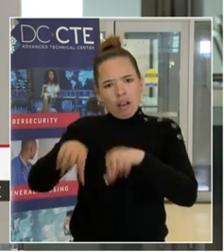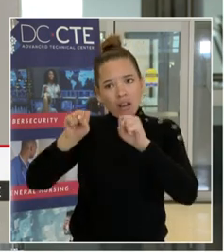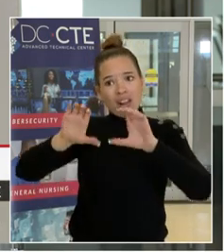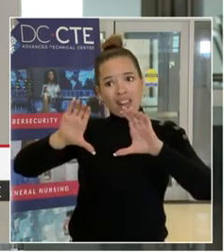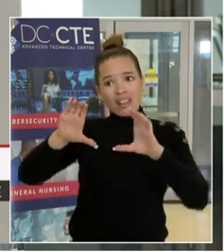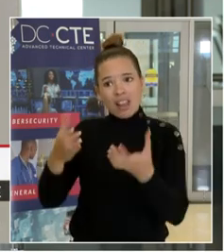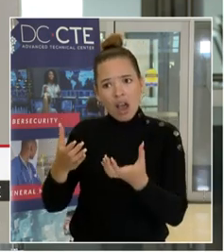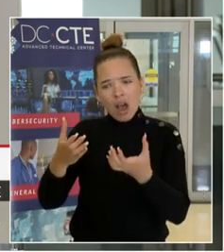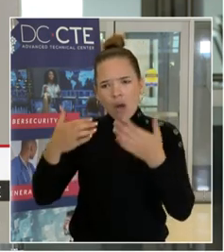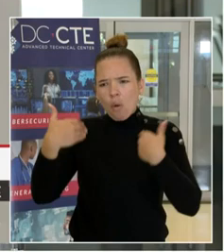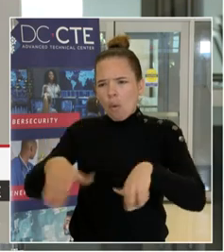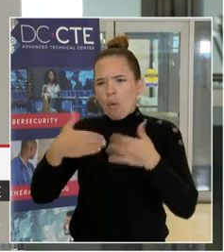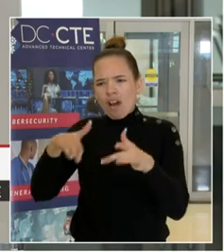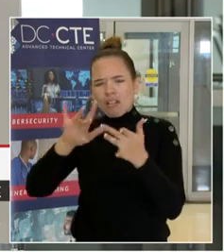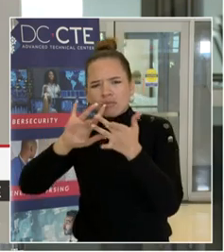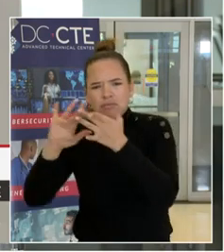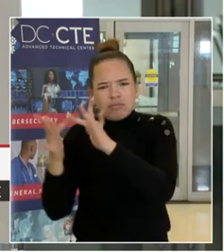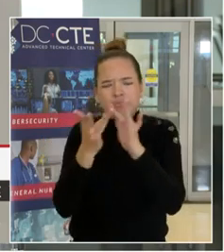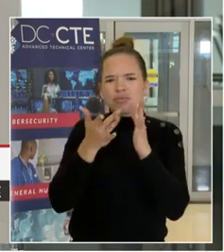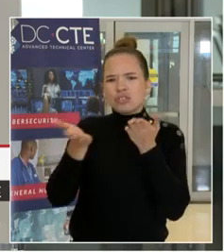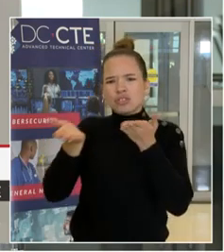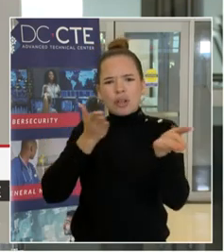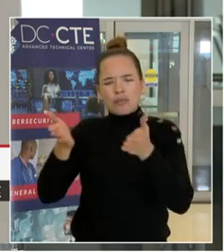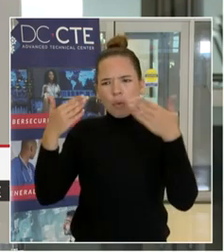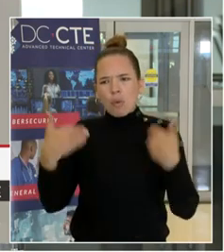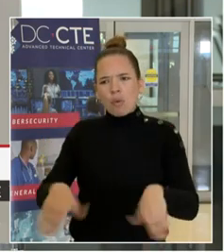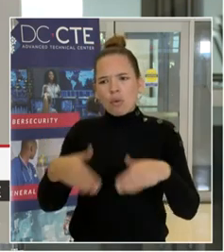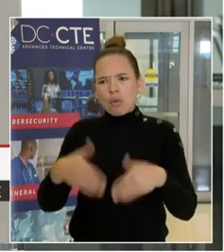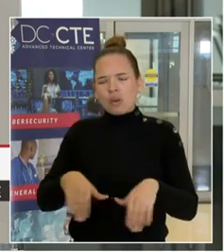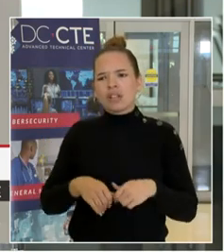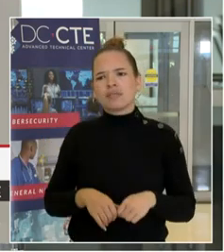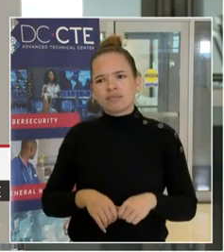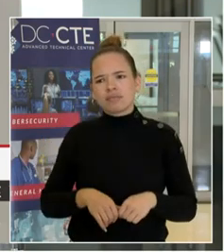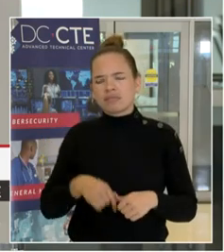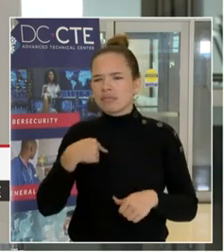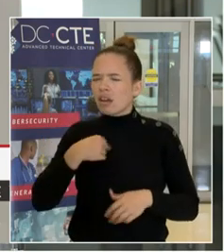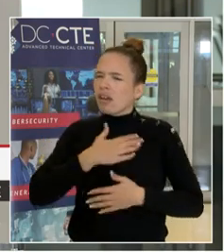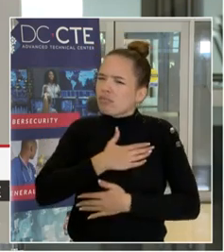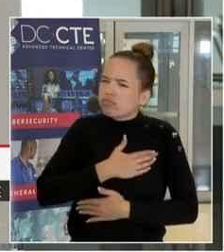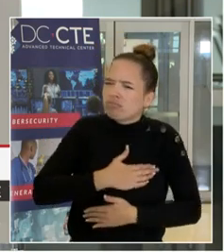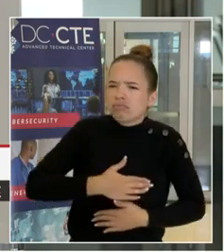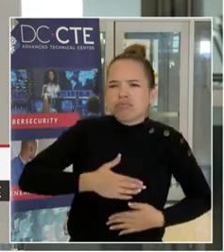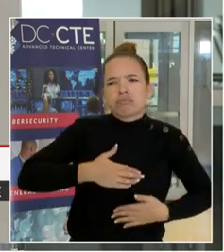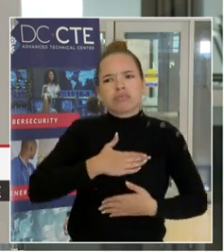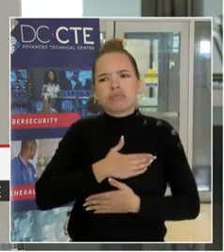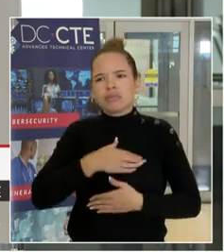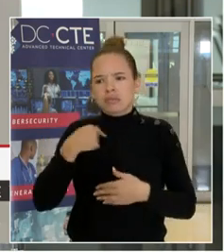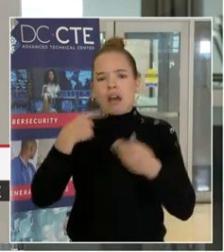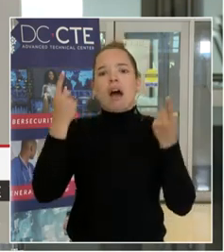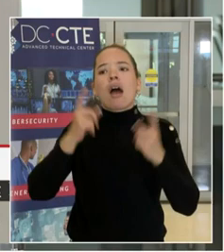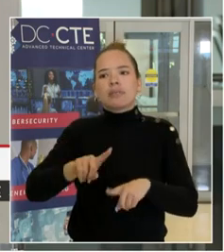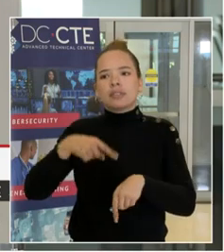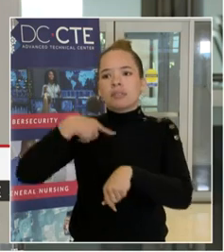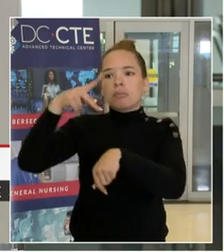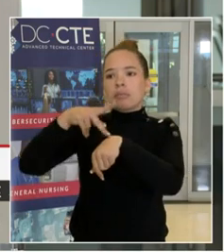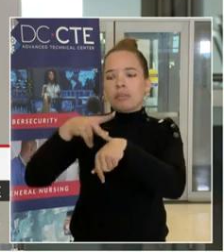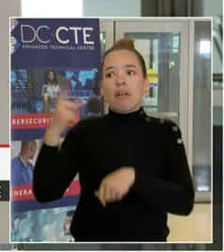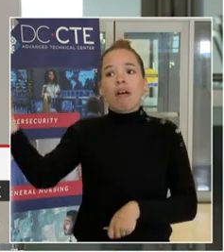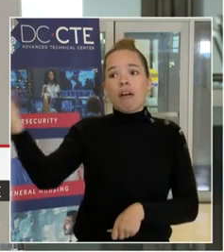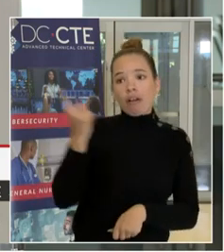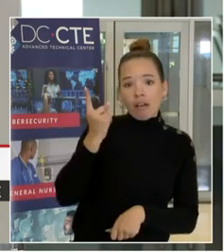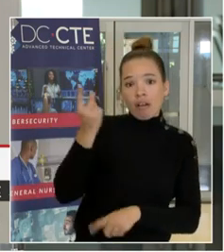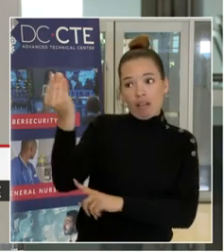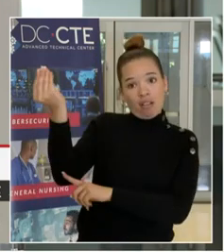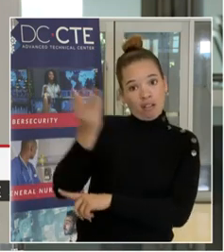He really got me interested in it. So when my principal came to me and said, hey, Krista, there's an opportunity to take a dual credit class at Trinity,